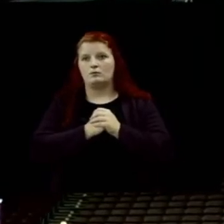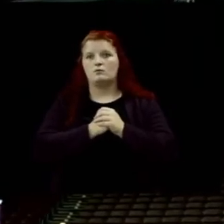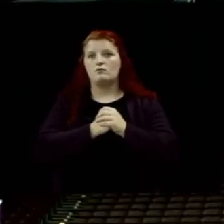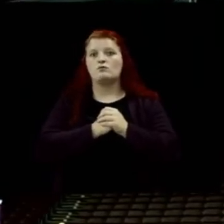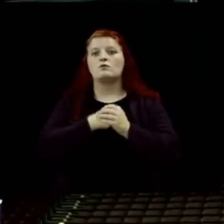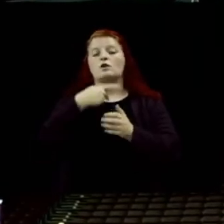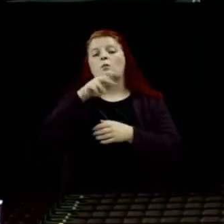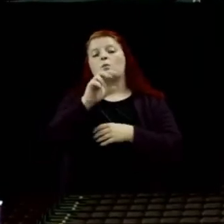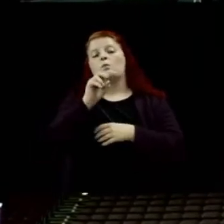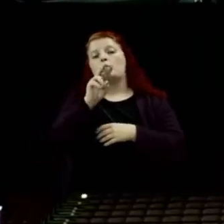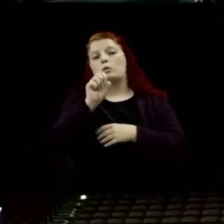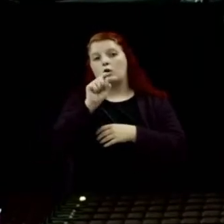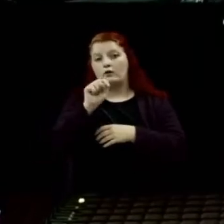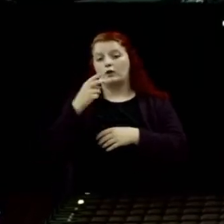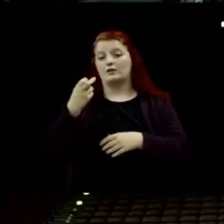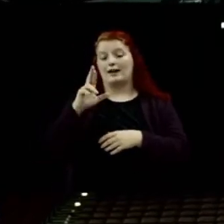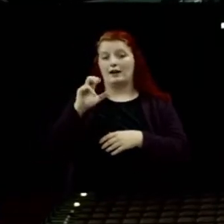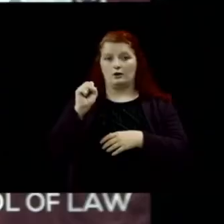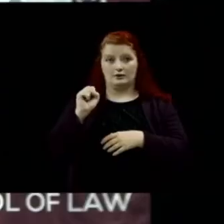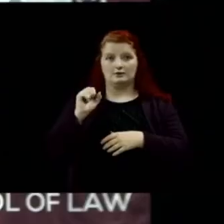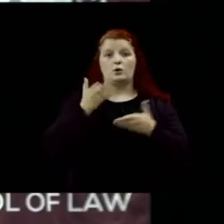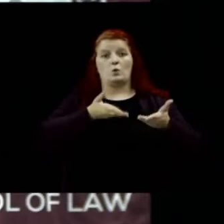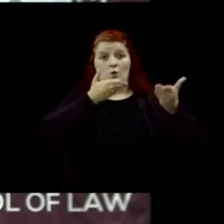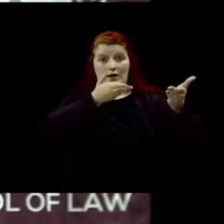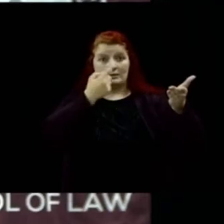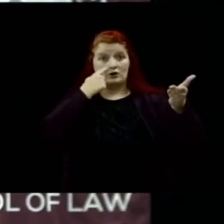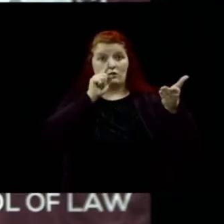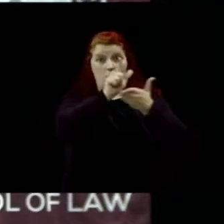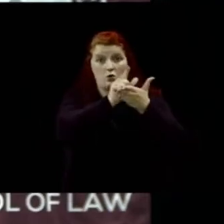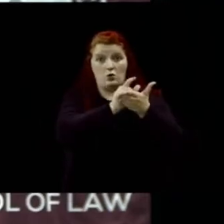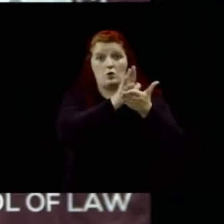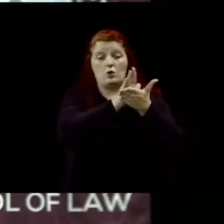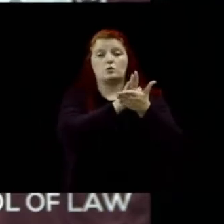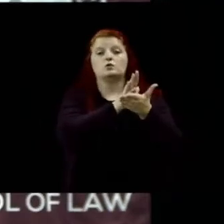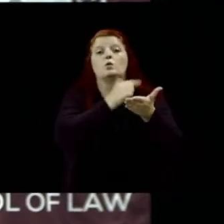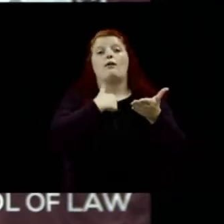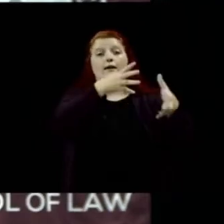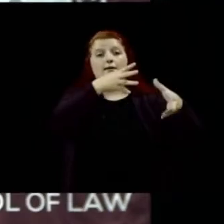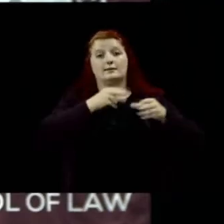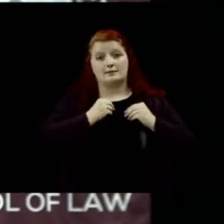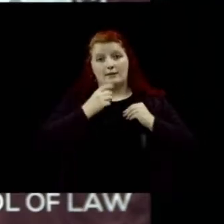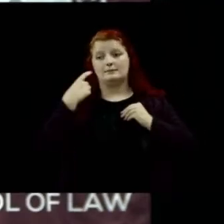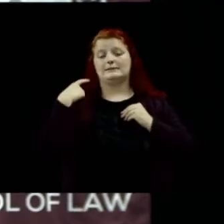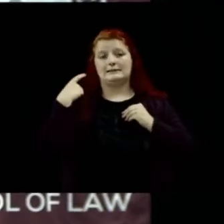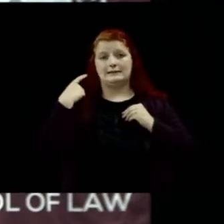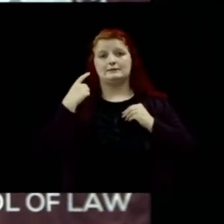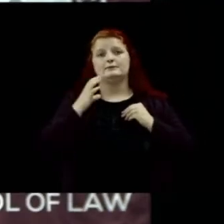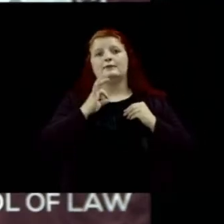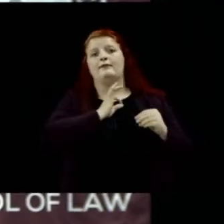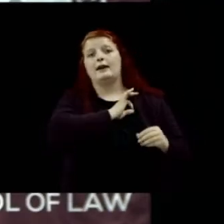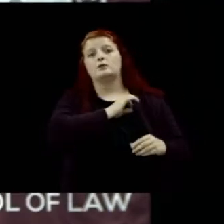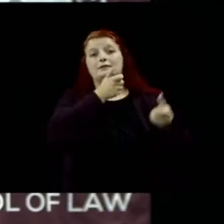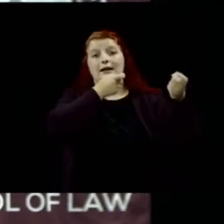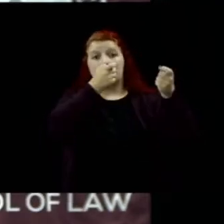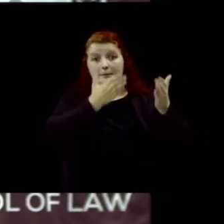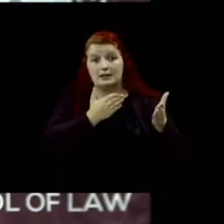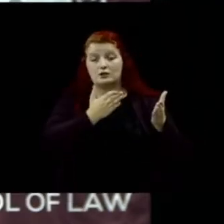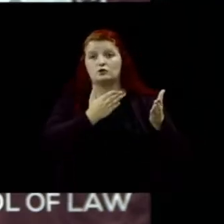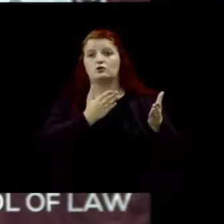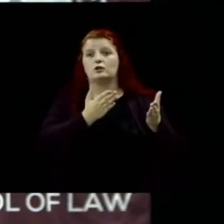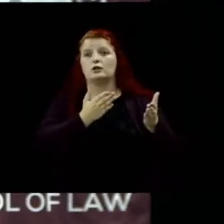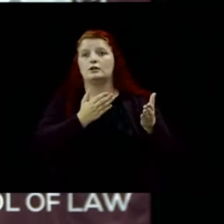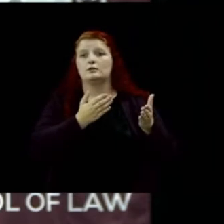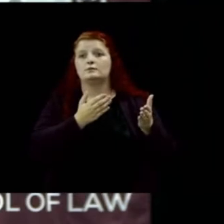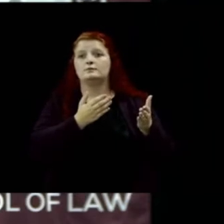Provost Harris, I accept the recommendations of the law school, deans, faculty, and administrators. By virtue